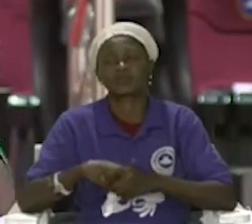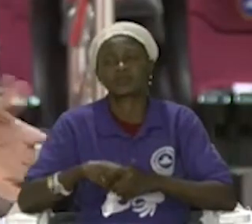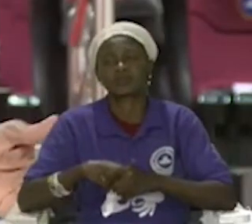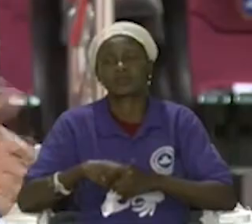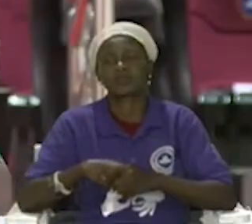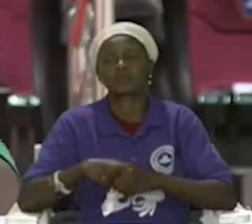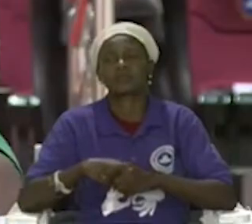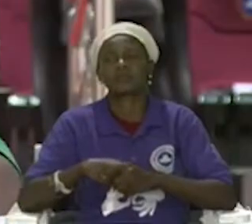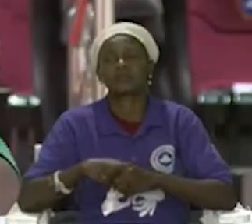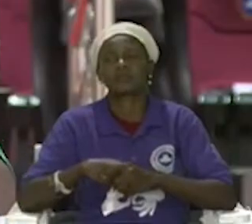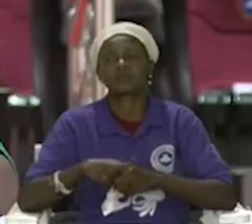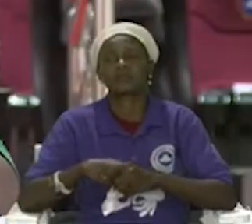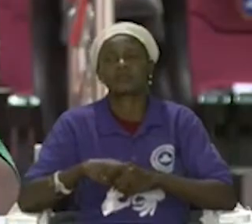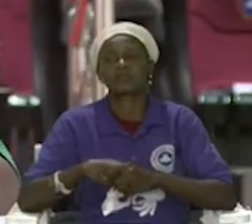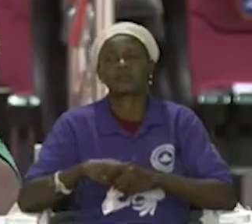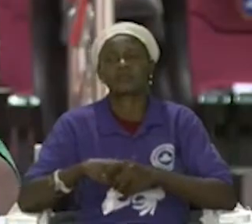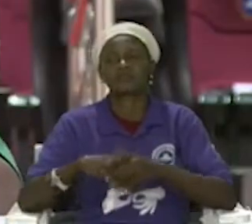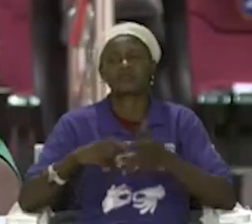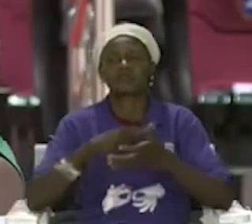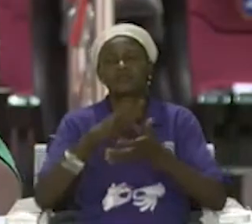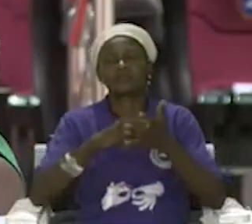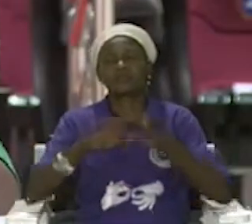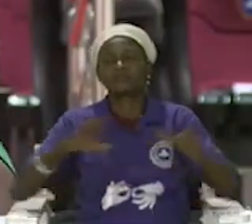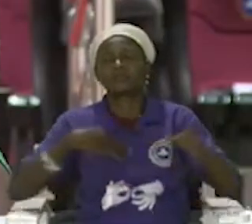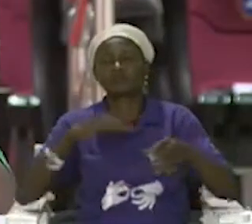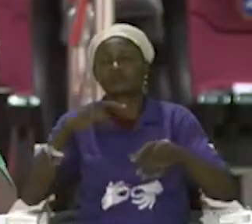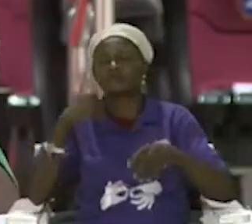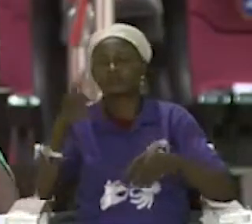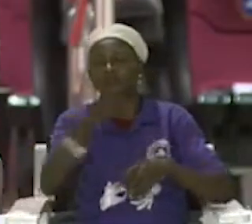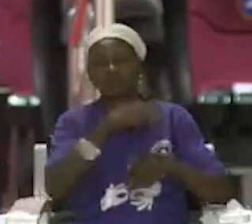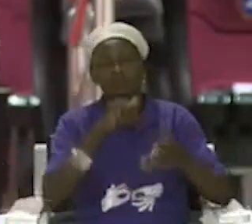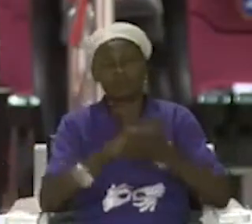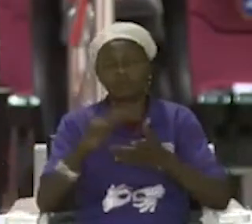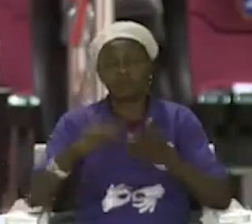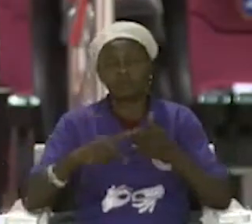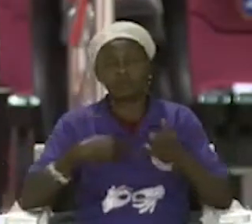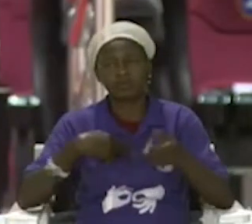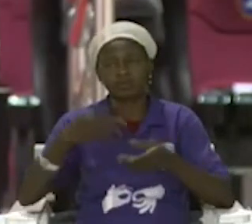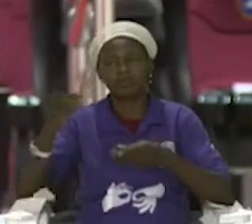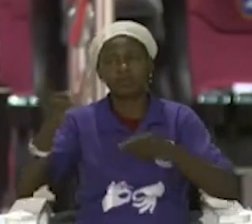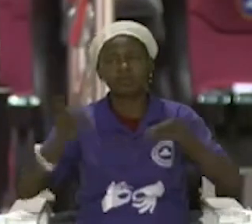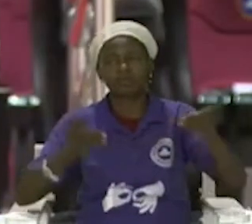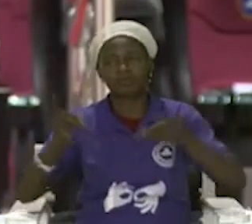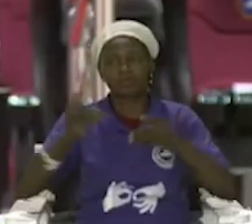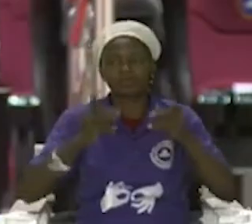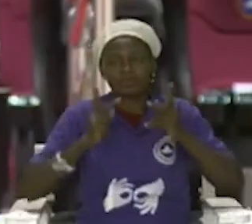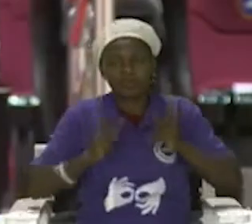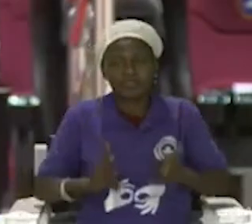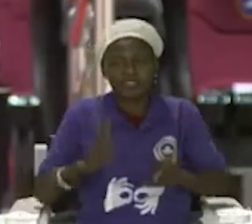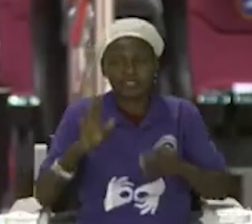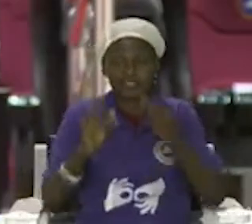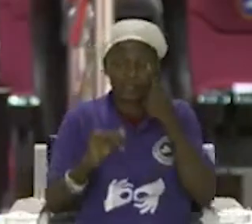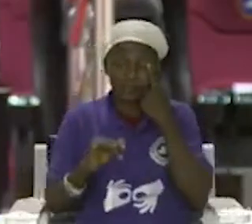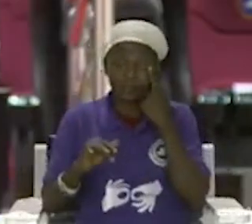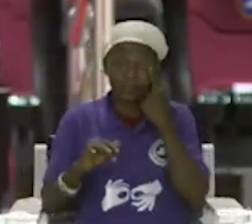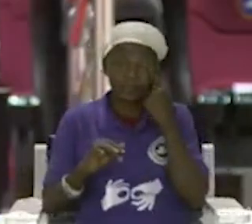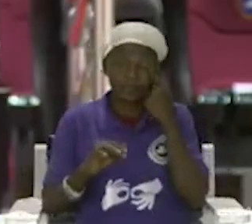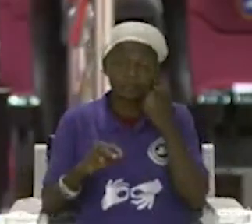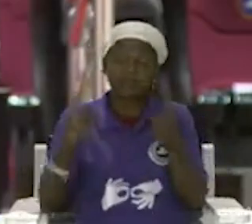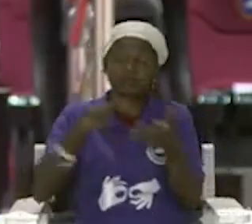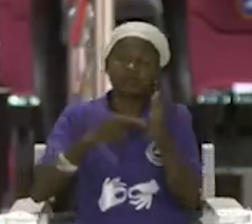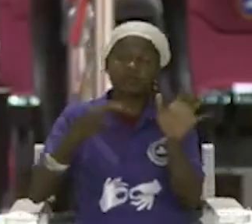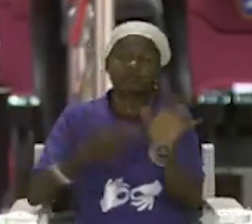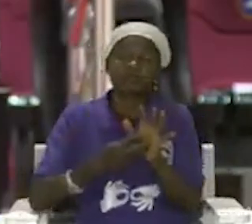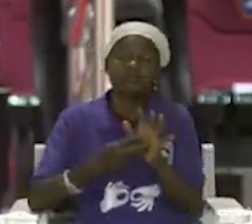And these children have told you that to have dominion physically